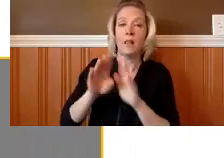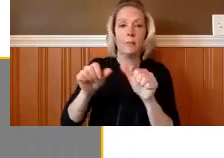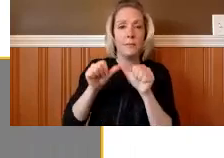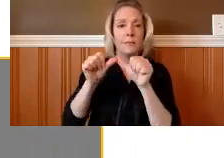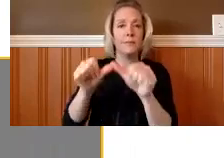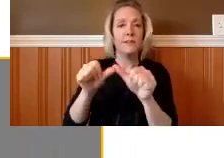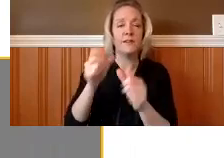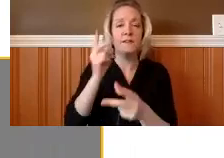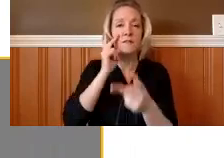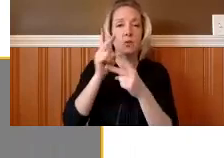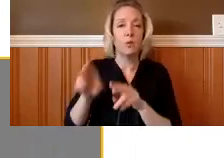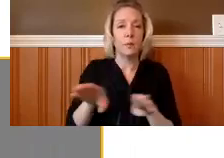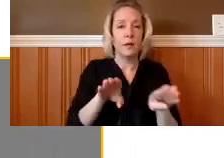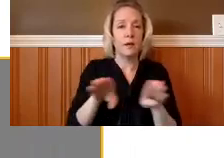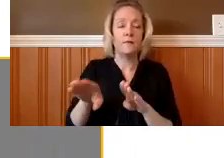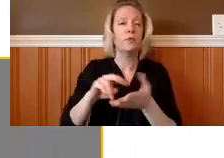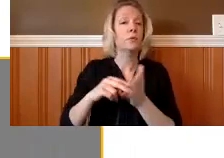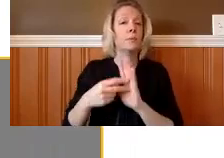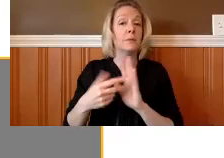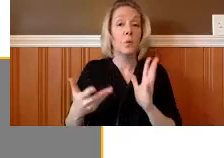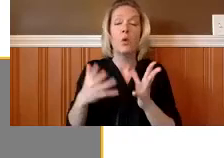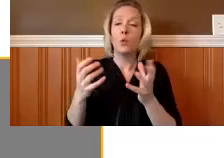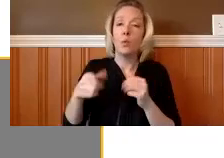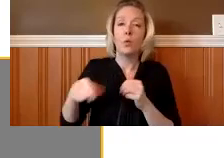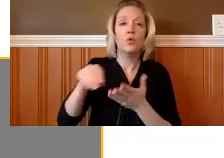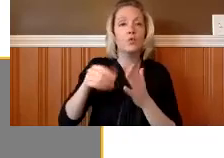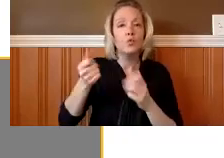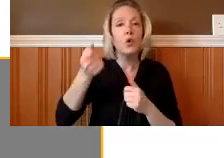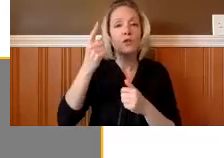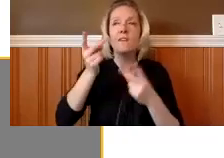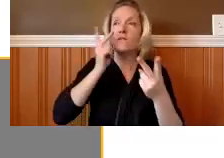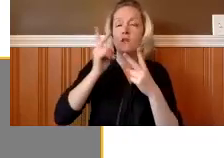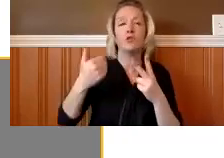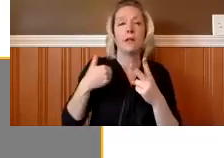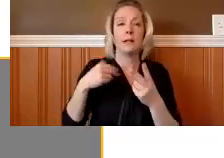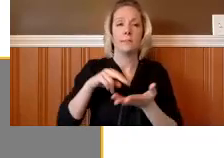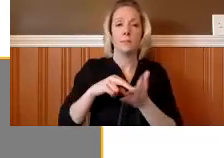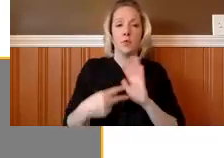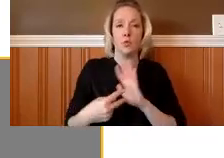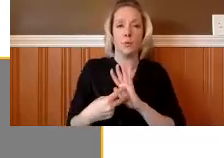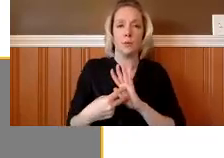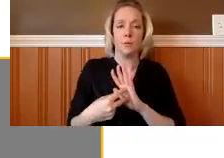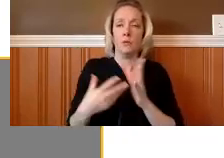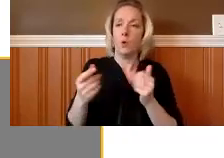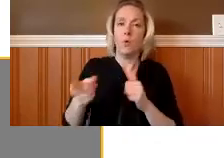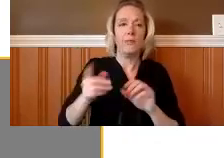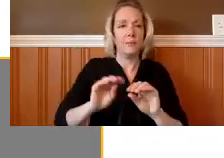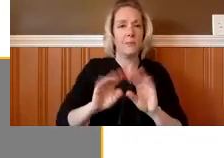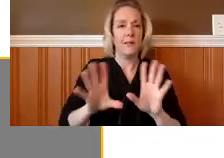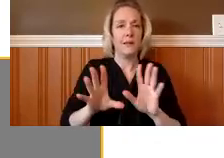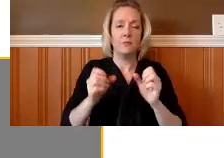them understand that they can use their vision for purpose. We want to help them build this really solid